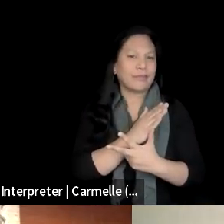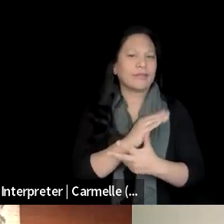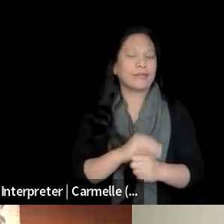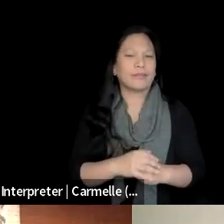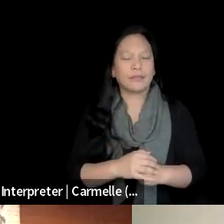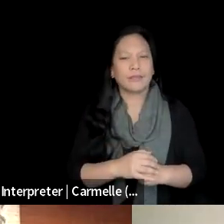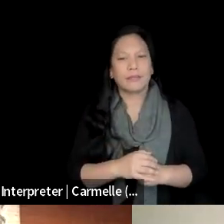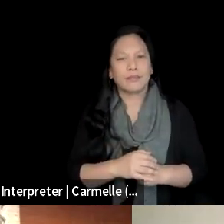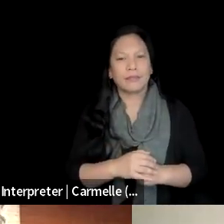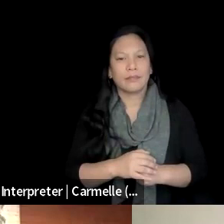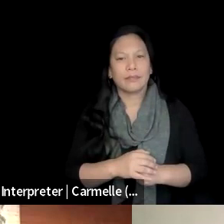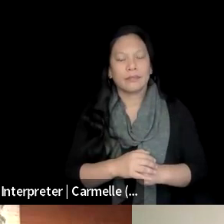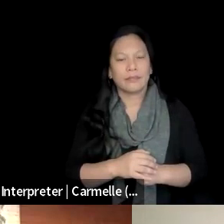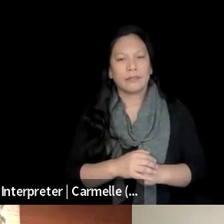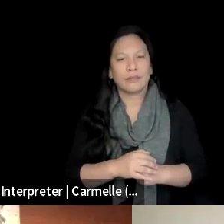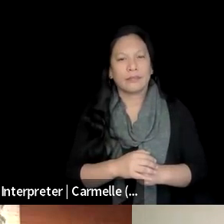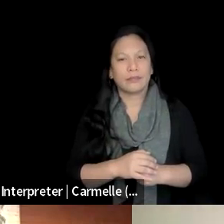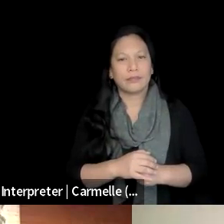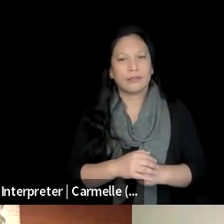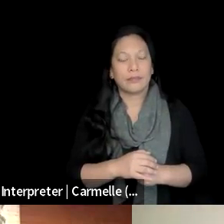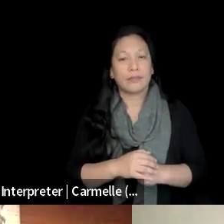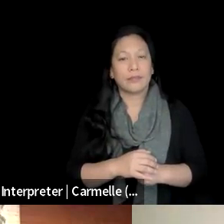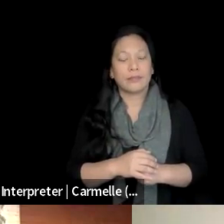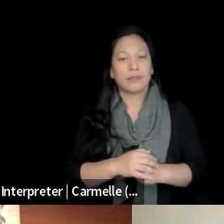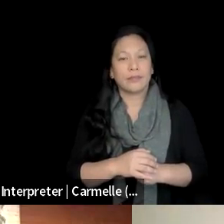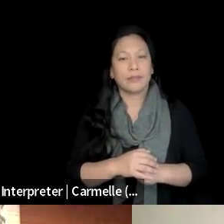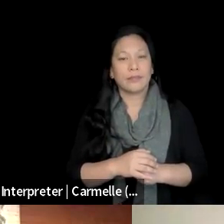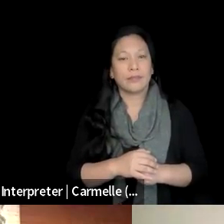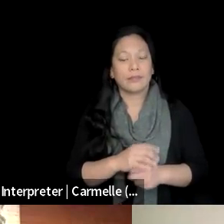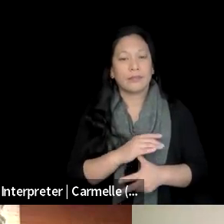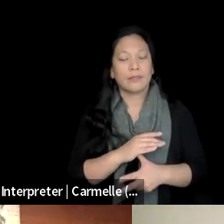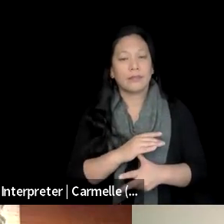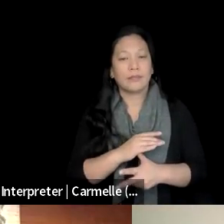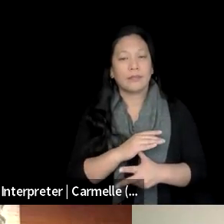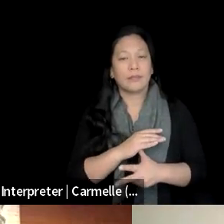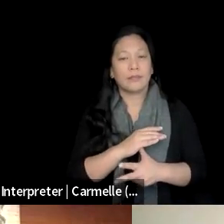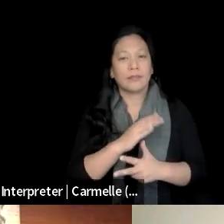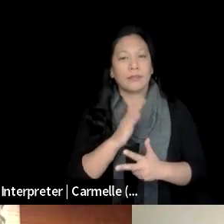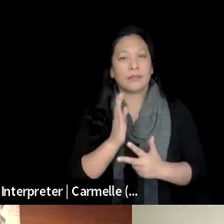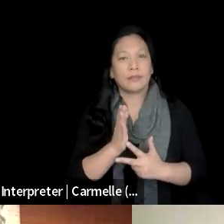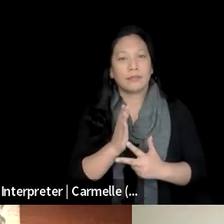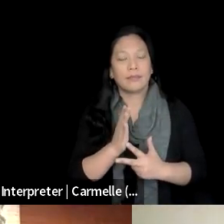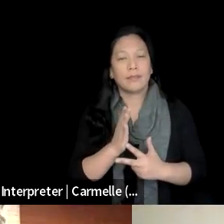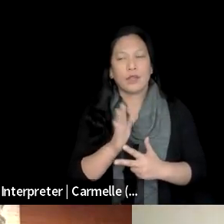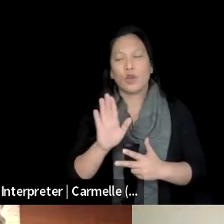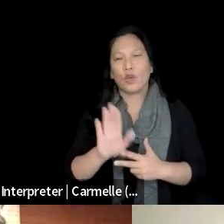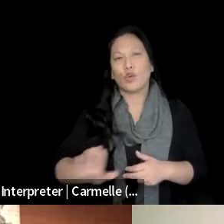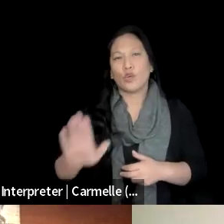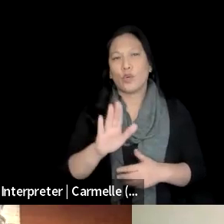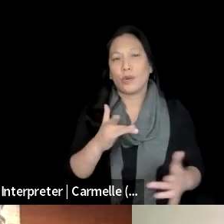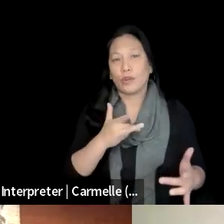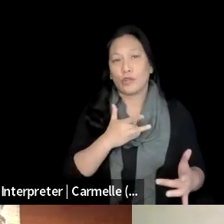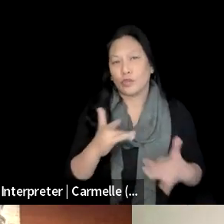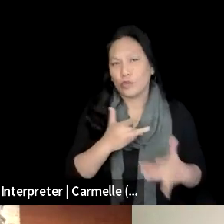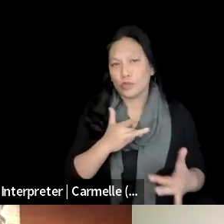um, and then, oh, one of them is like, what are you worried about? Like, I want to